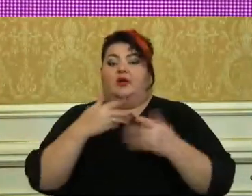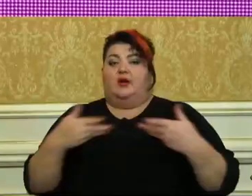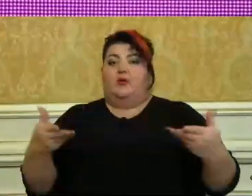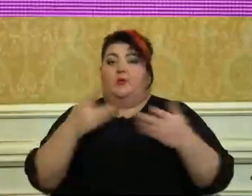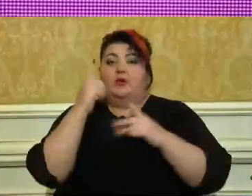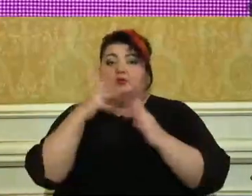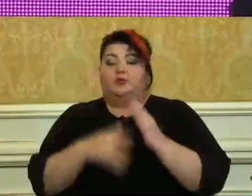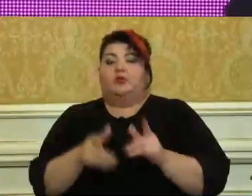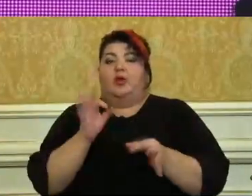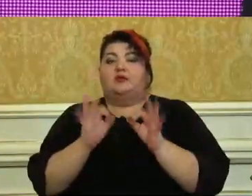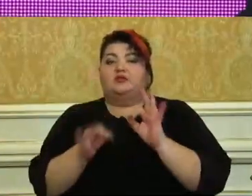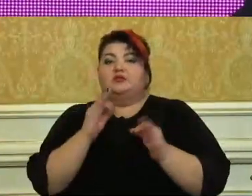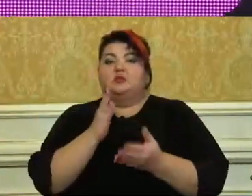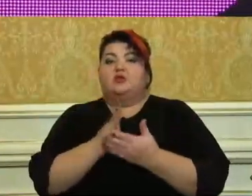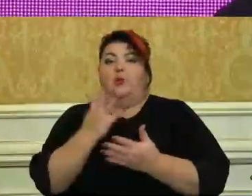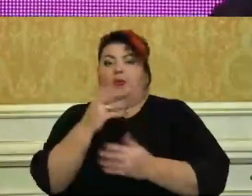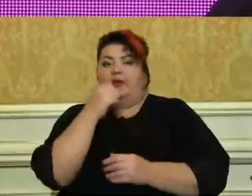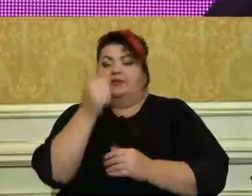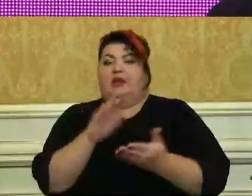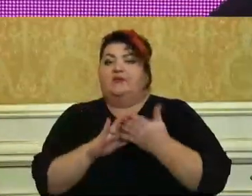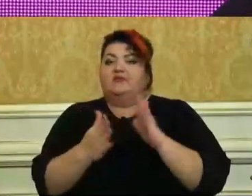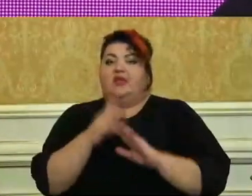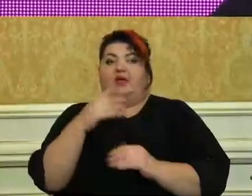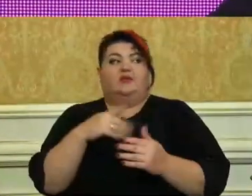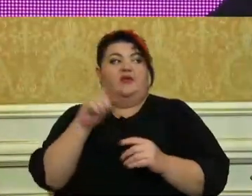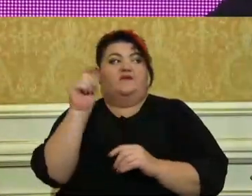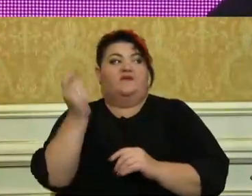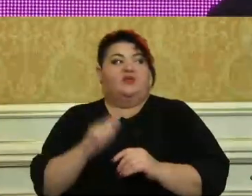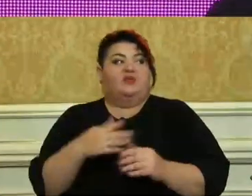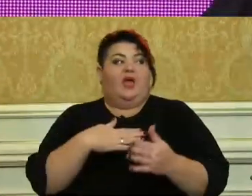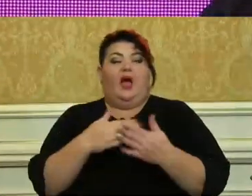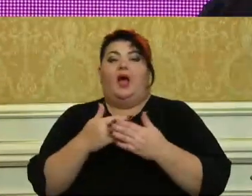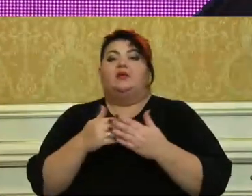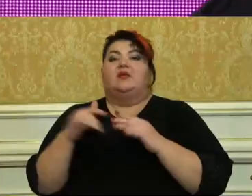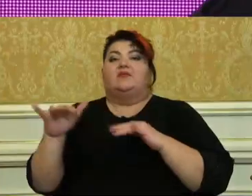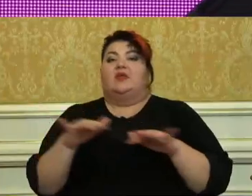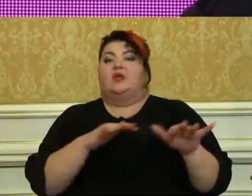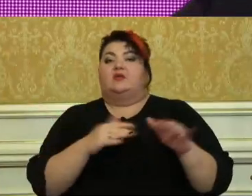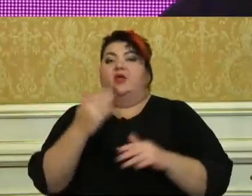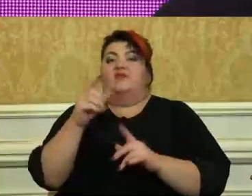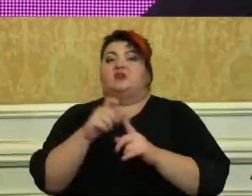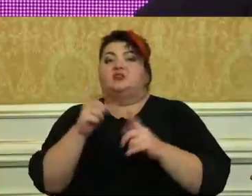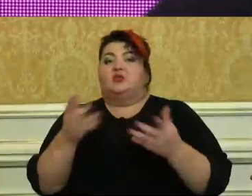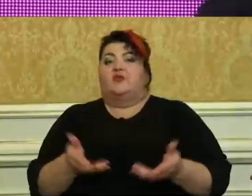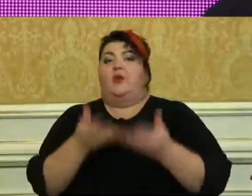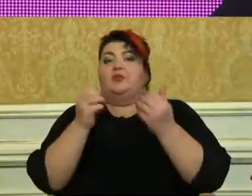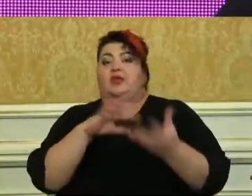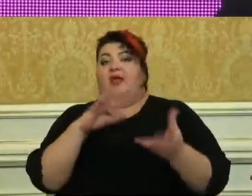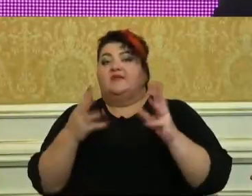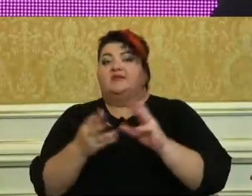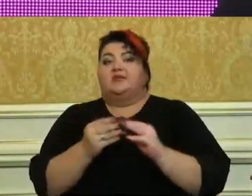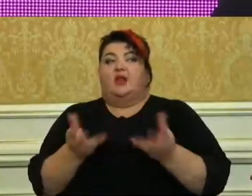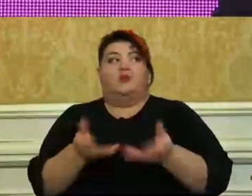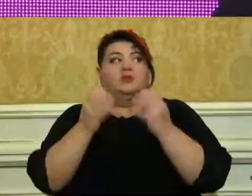such an important sphere, because we do understand the fifth year of war and active military action, and your words for